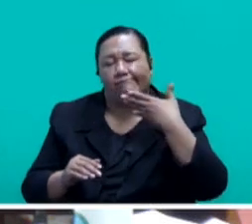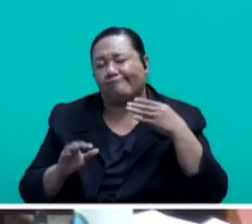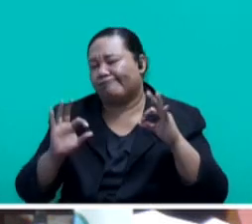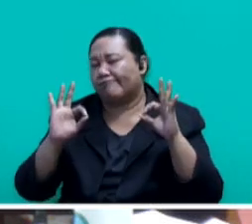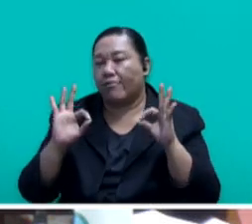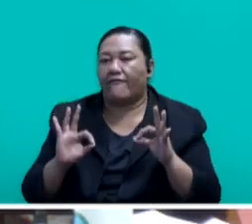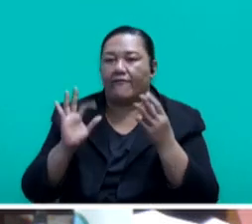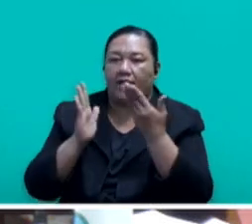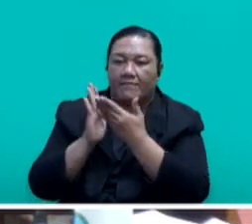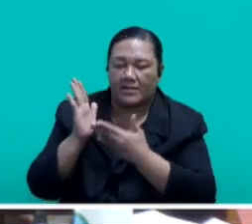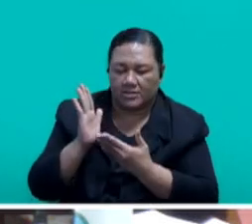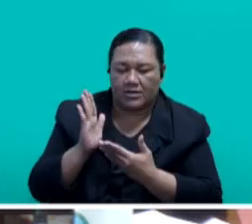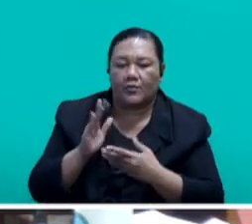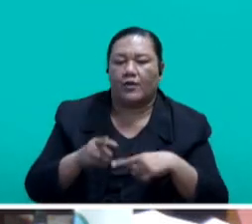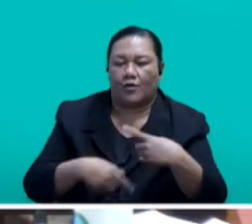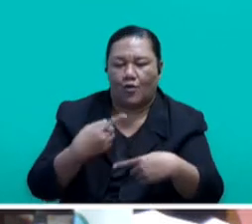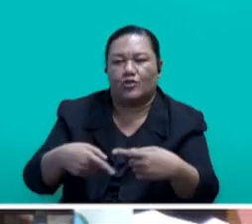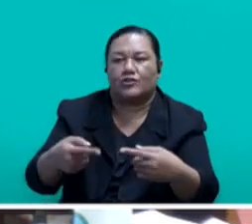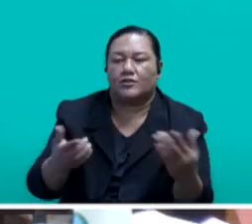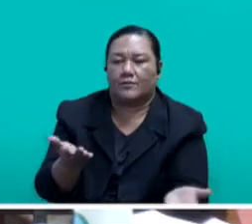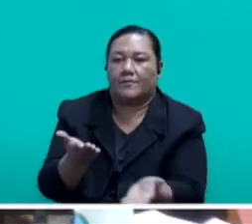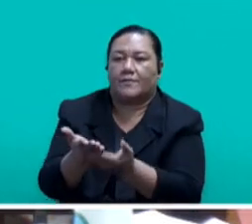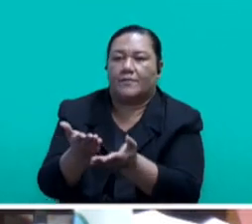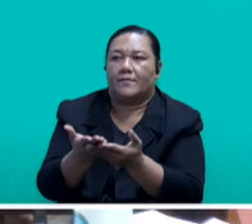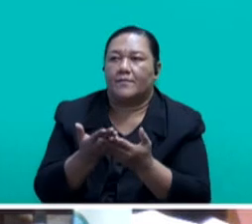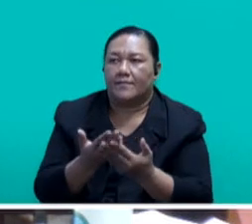Government is here to stay for a very long time.